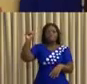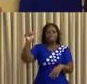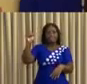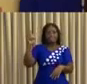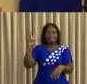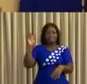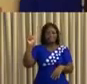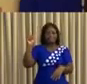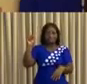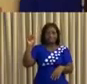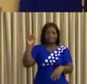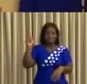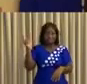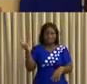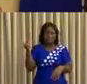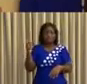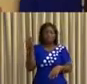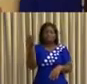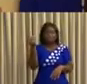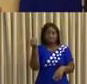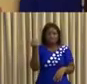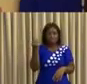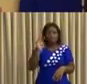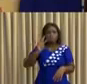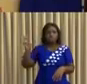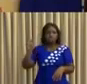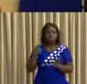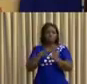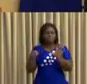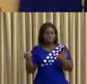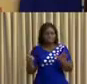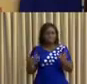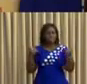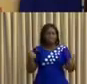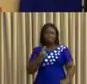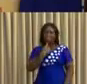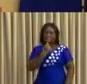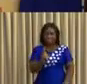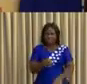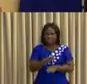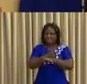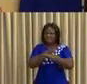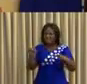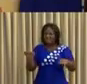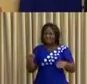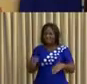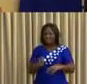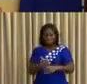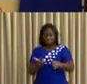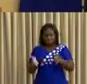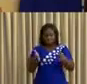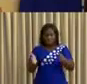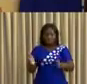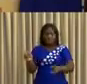in the Western region. Let me state, without any form of equivocation,